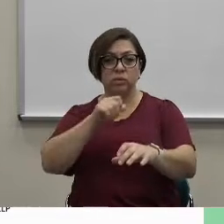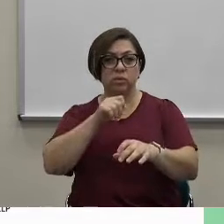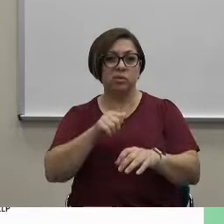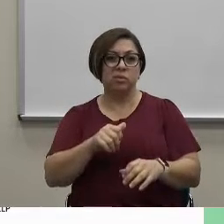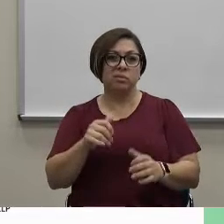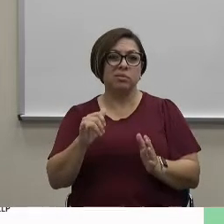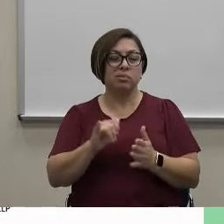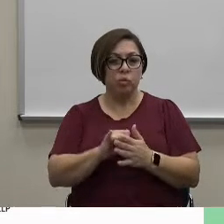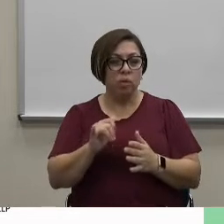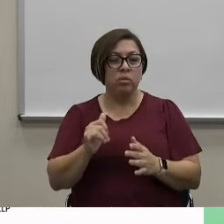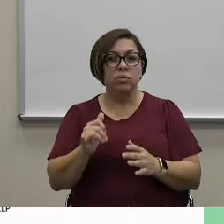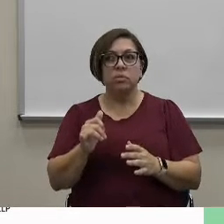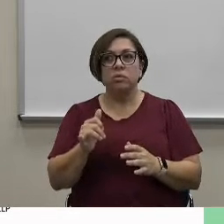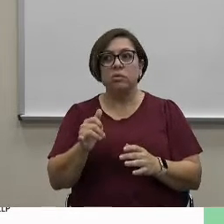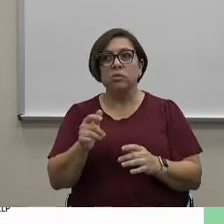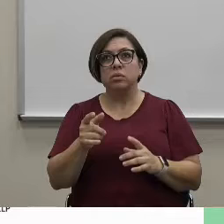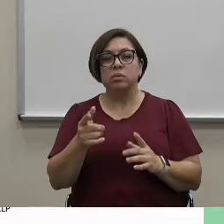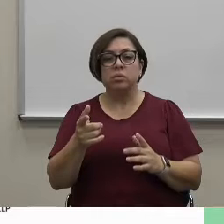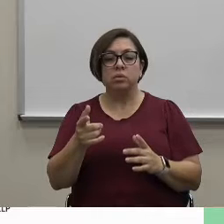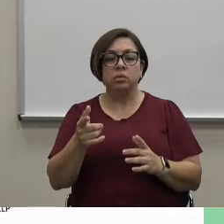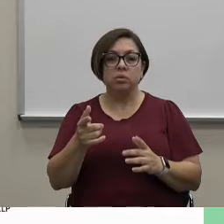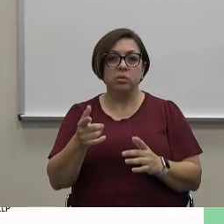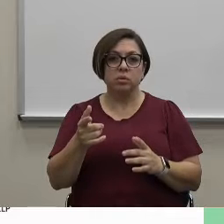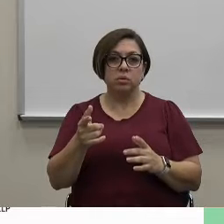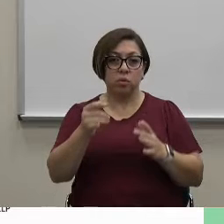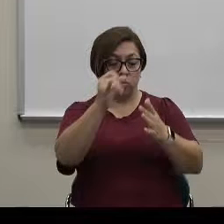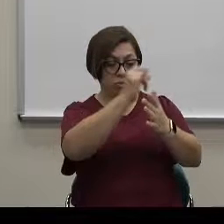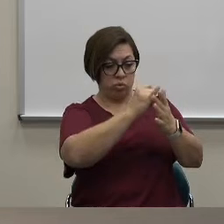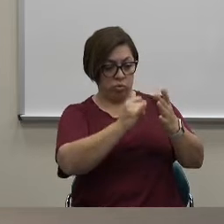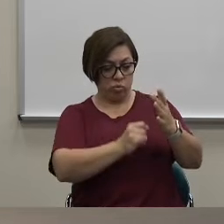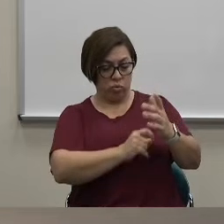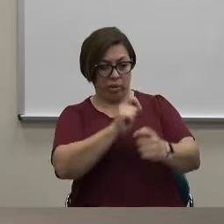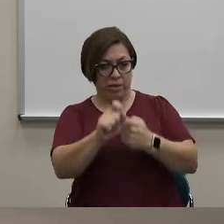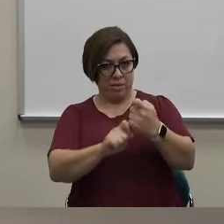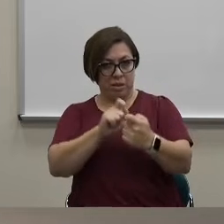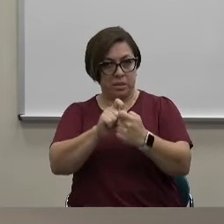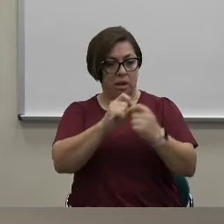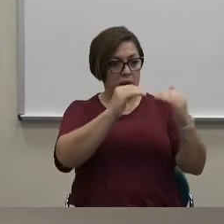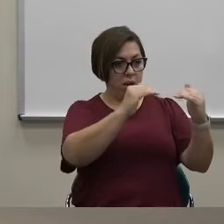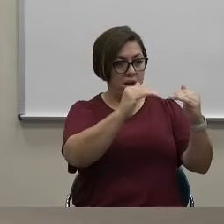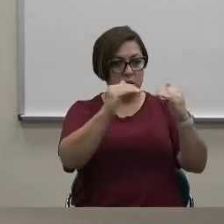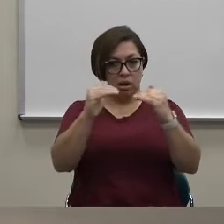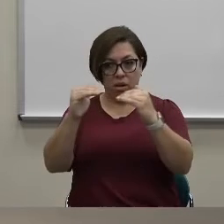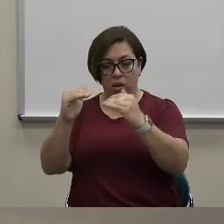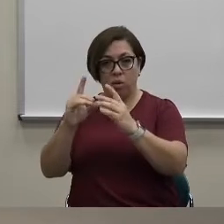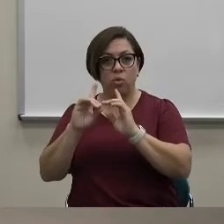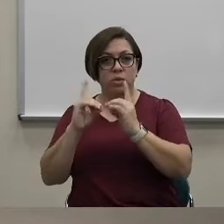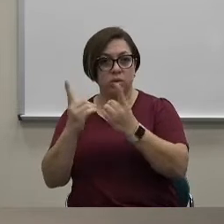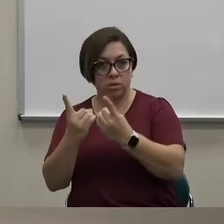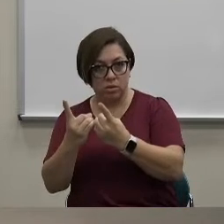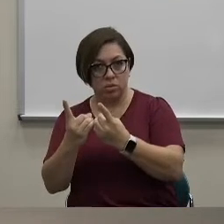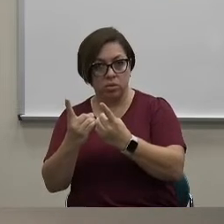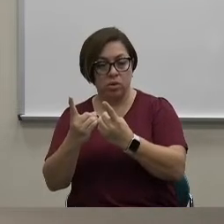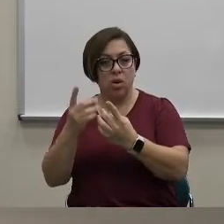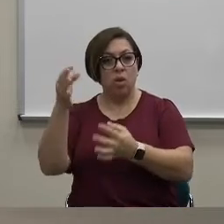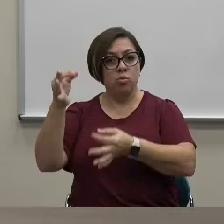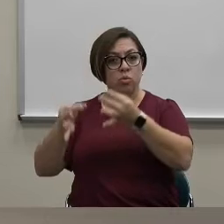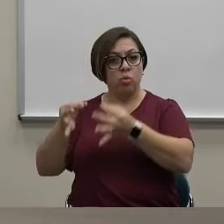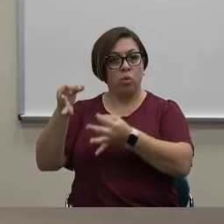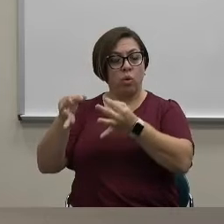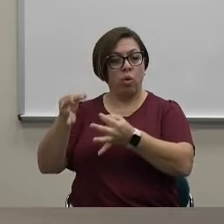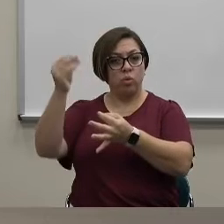is almost always impossible to draw districts exactly equally. And so what the courts have told us is in order to